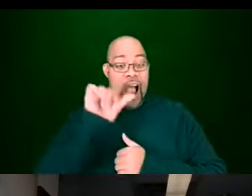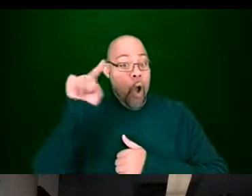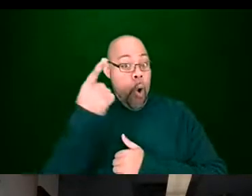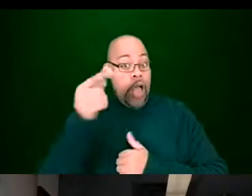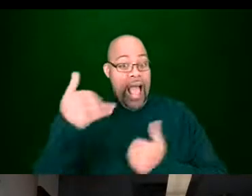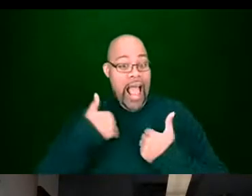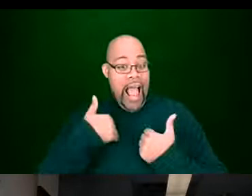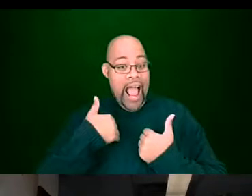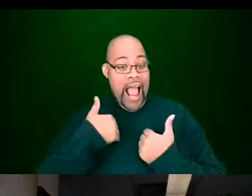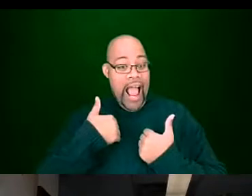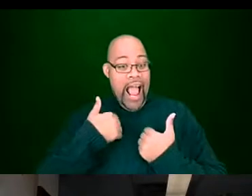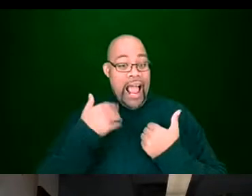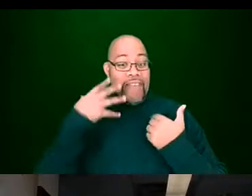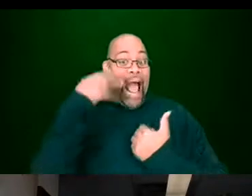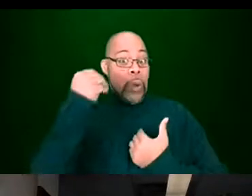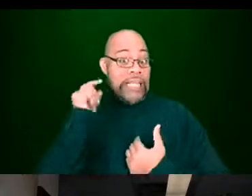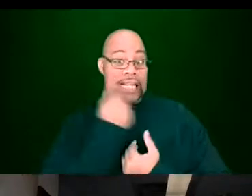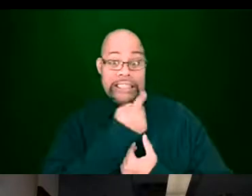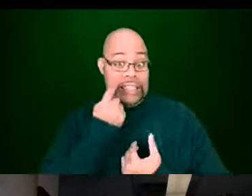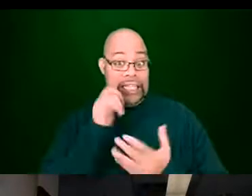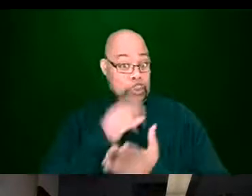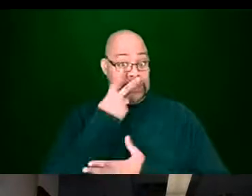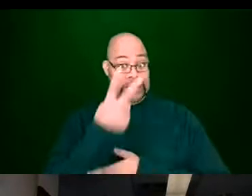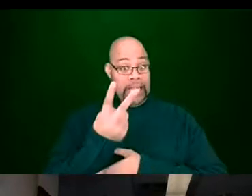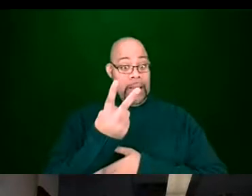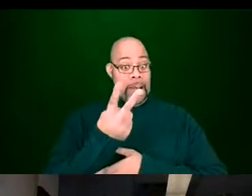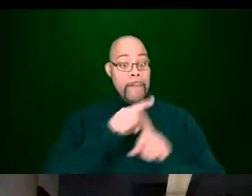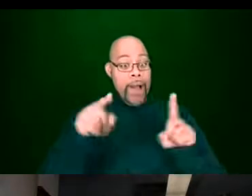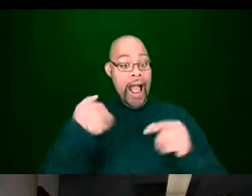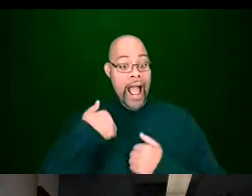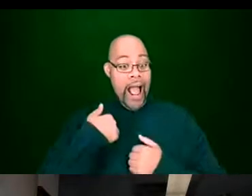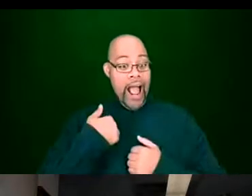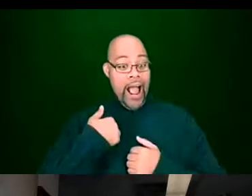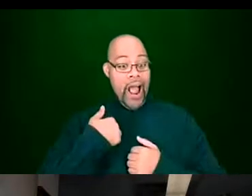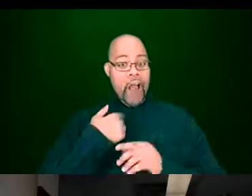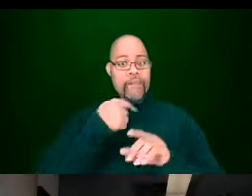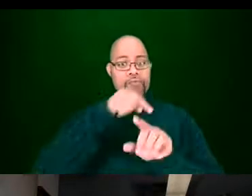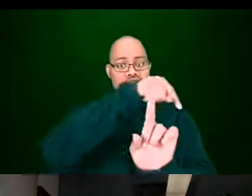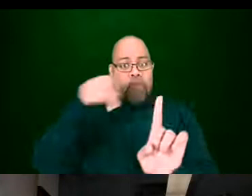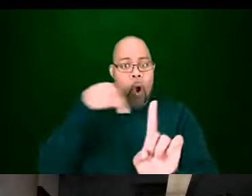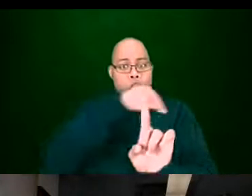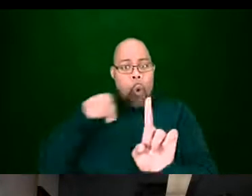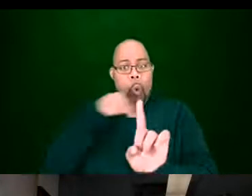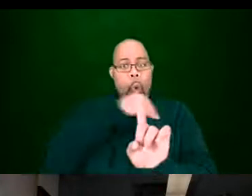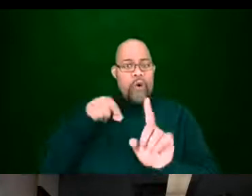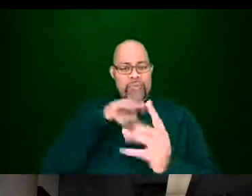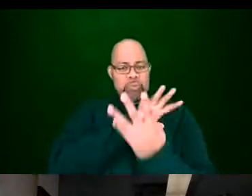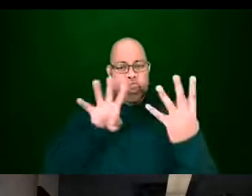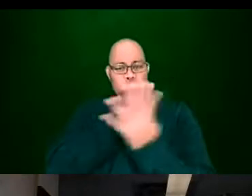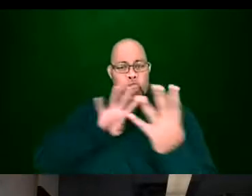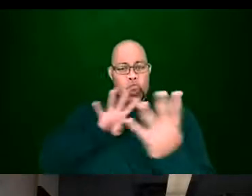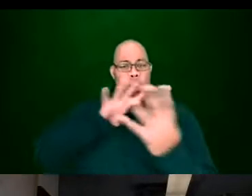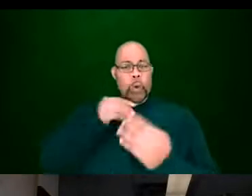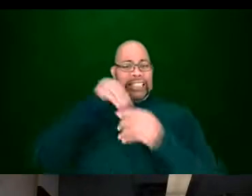they have like the outside teeth that you'd see, but they have rows and rows and